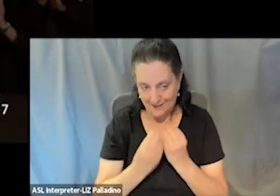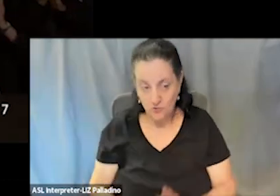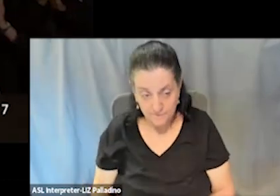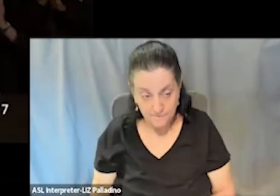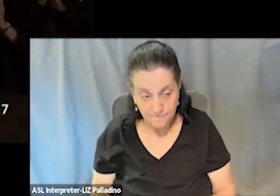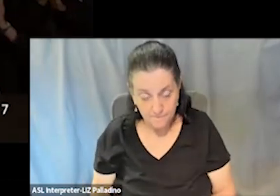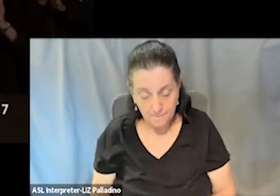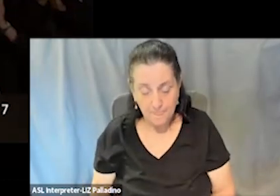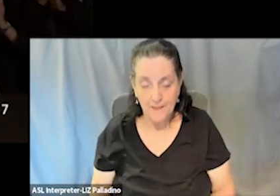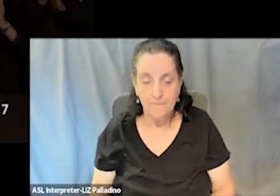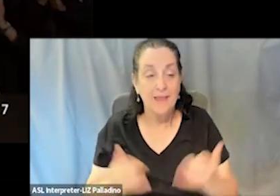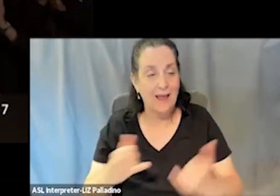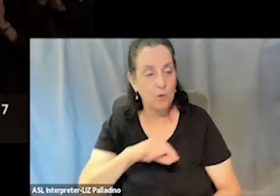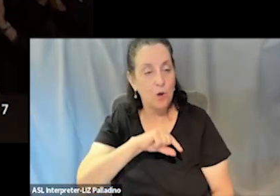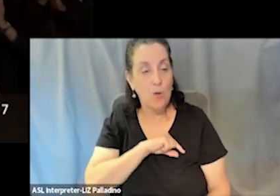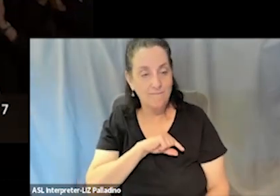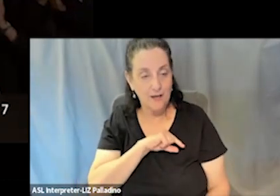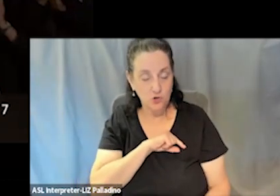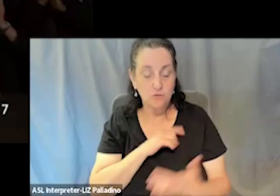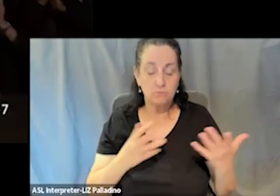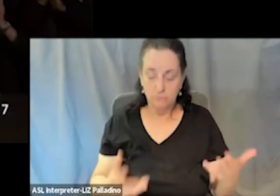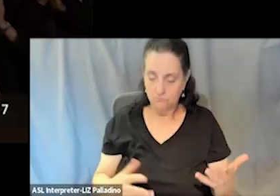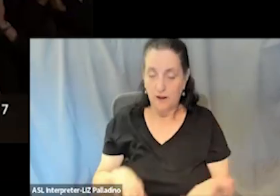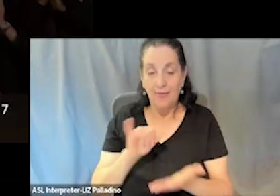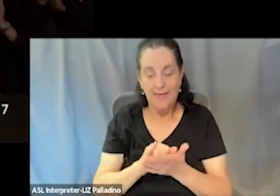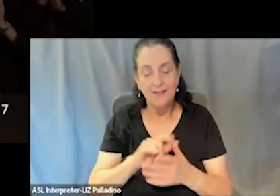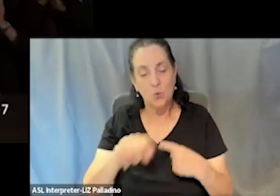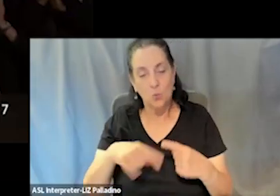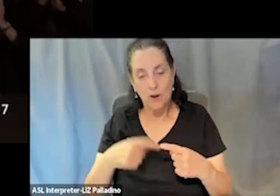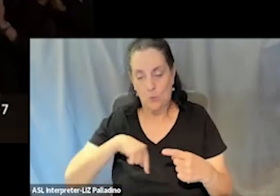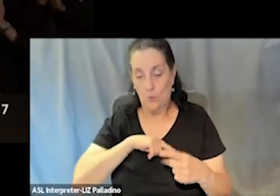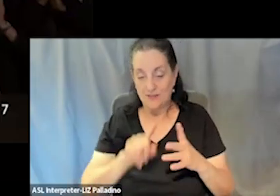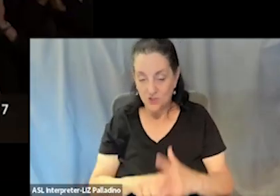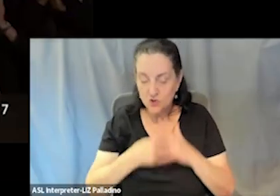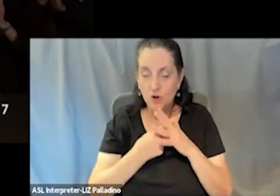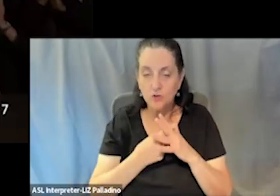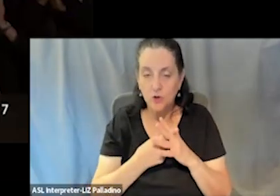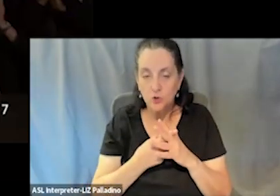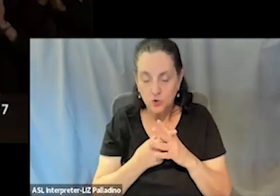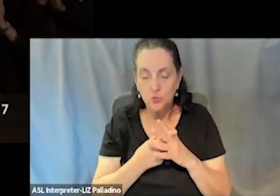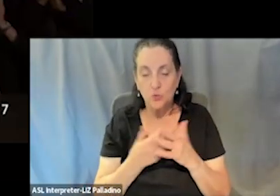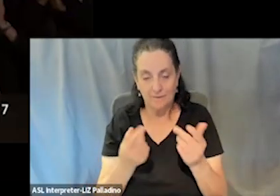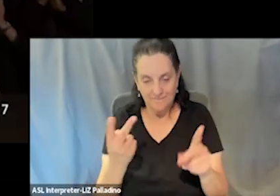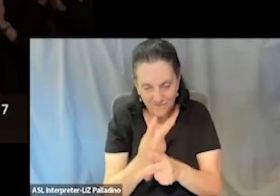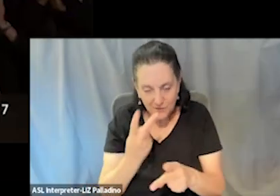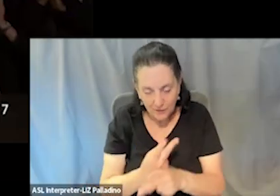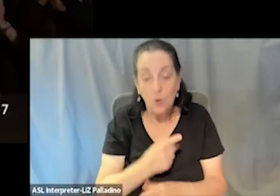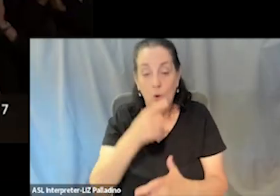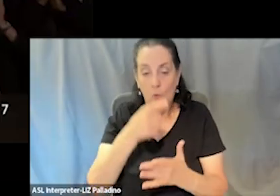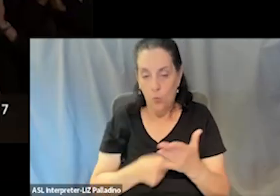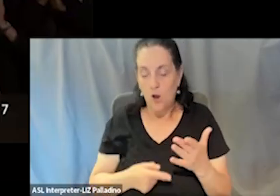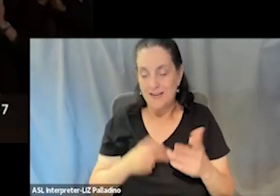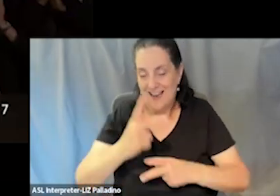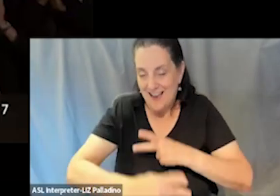Qualification. Qualification is where we start to distinguish what